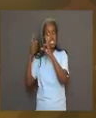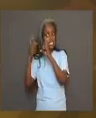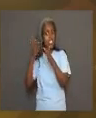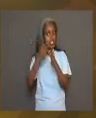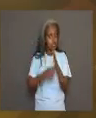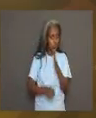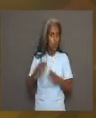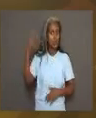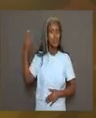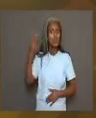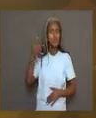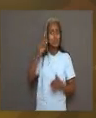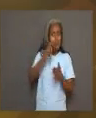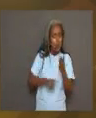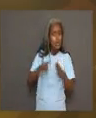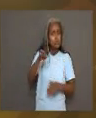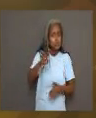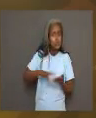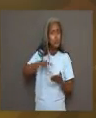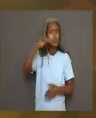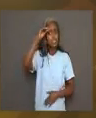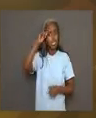using what we have learned so far?